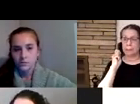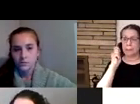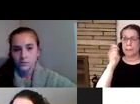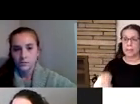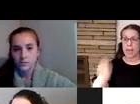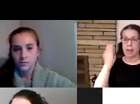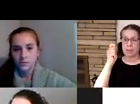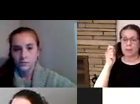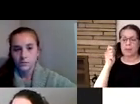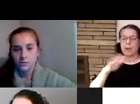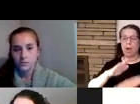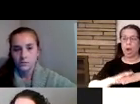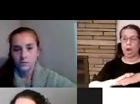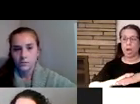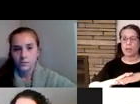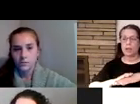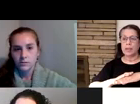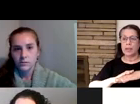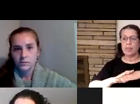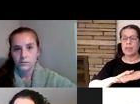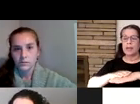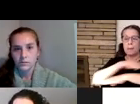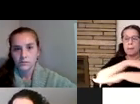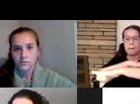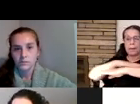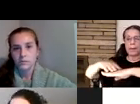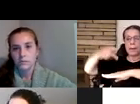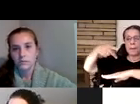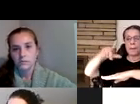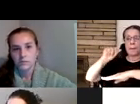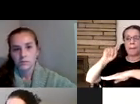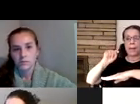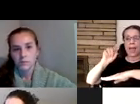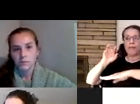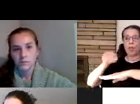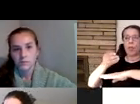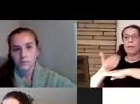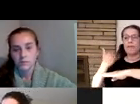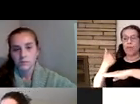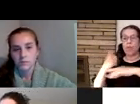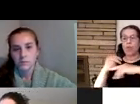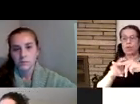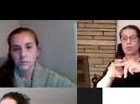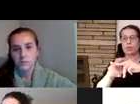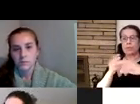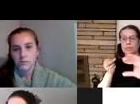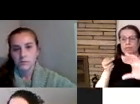validators on their platforms before they board the commuter rail. I